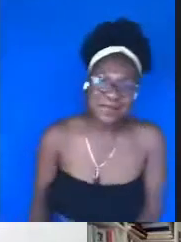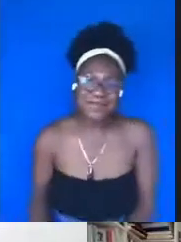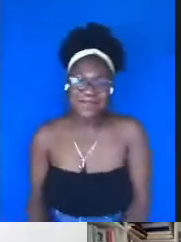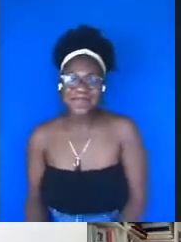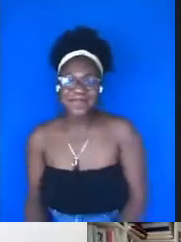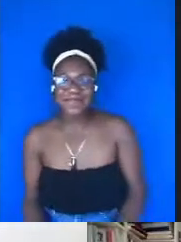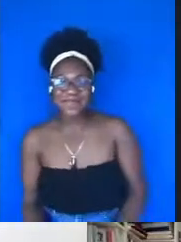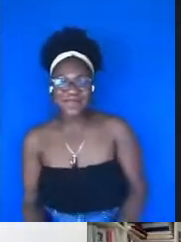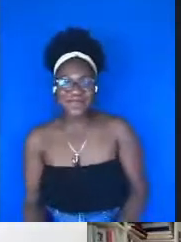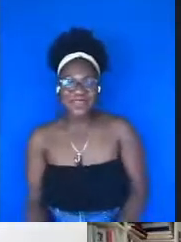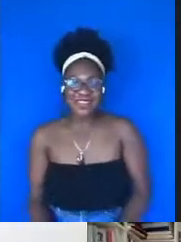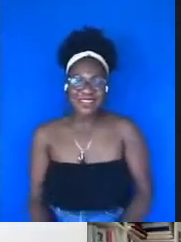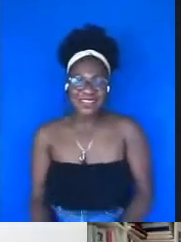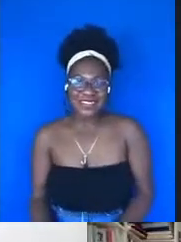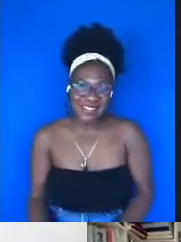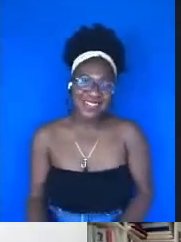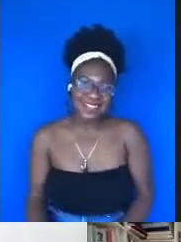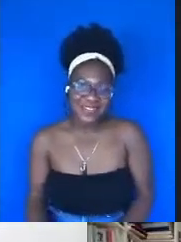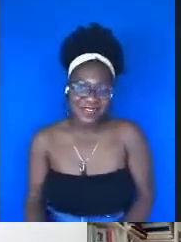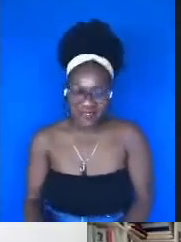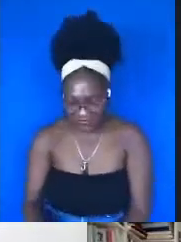Yeah. Cool.